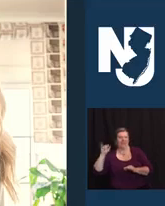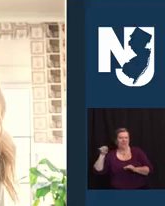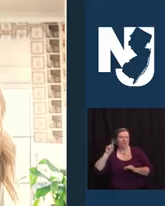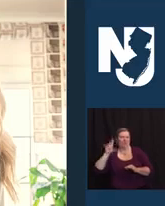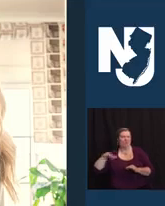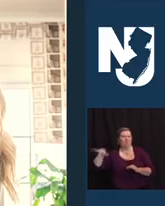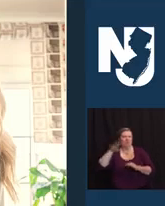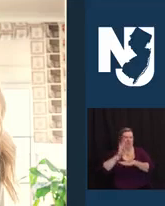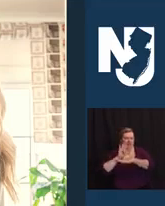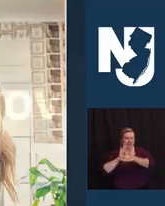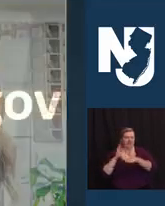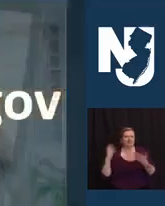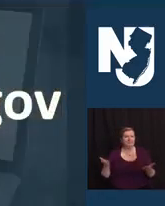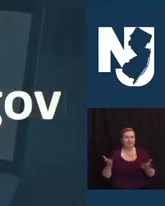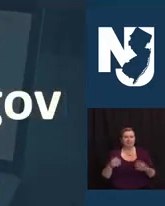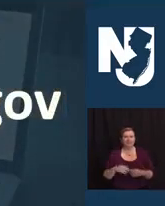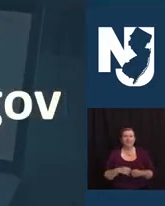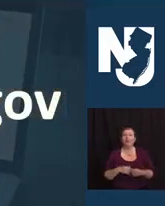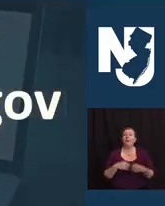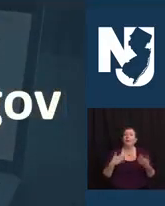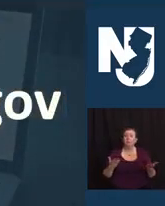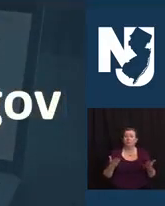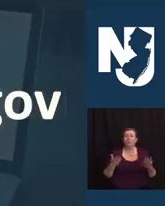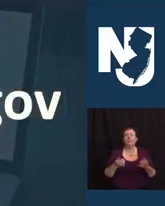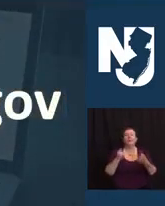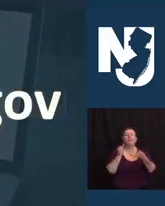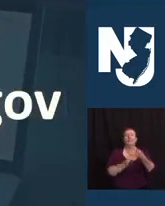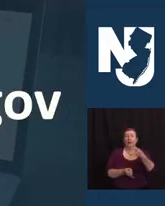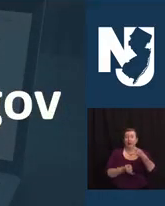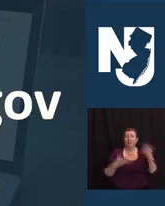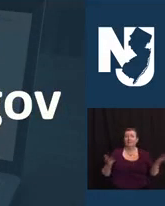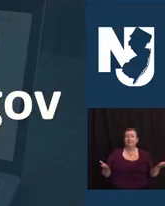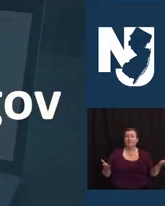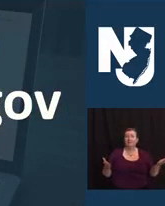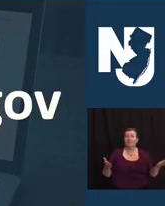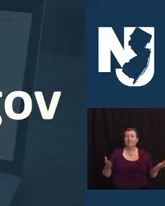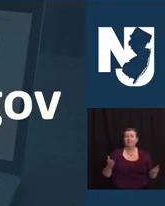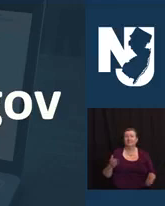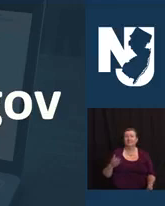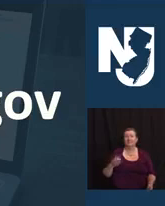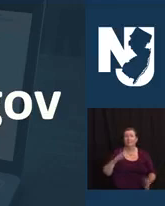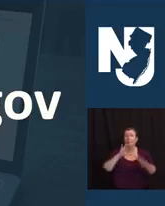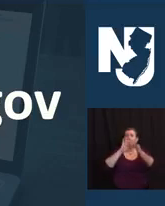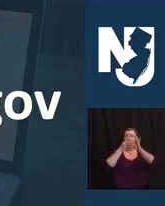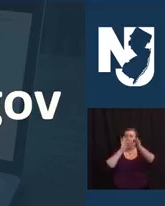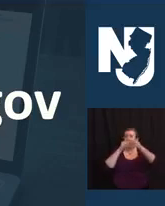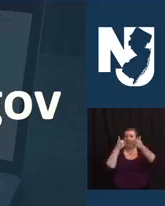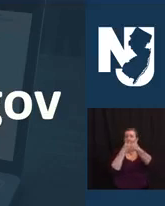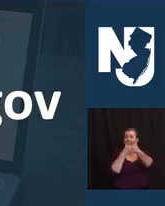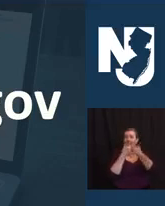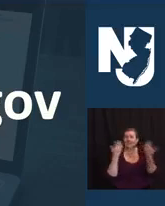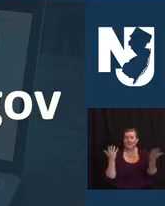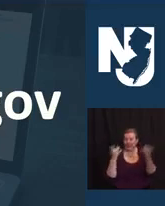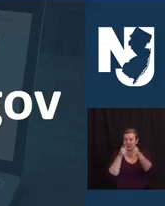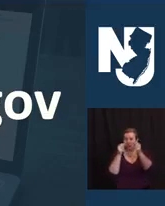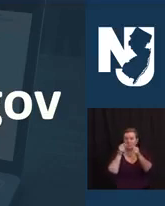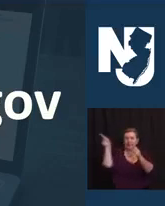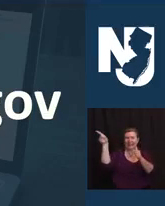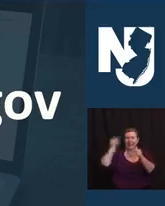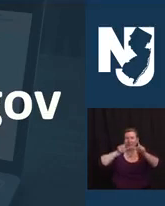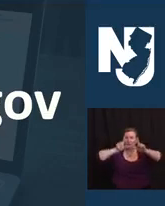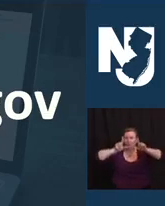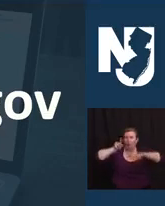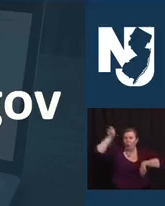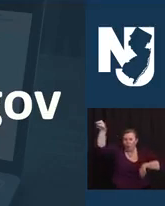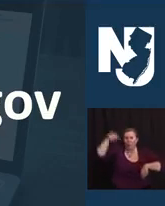And finally, God willing, the Olympic Games will kick off later this week in Tokyo, Japan. Among the U.S. delegation